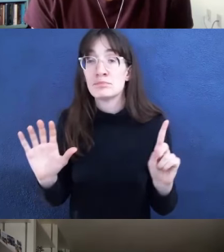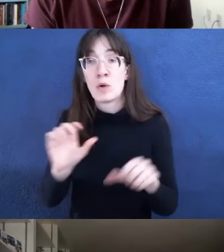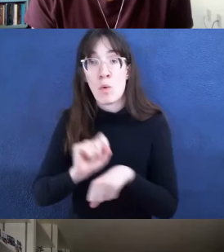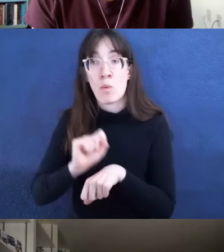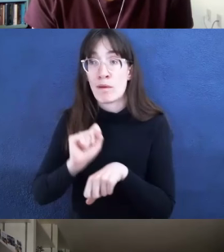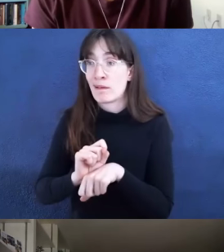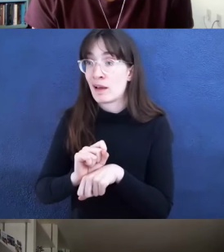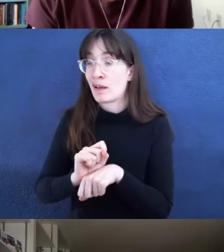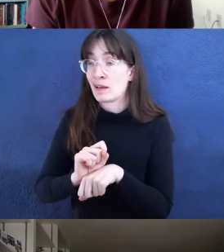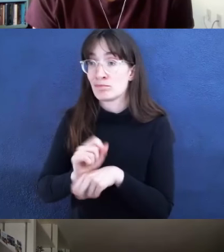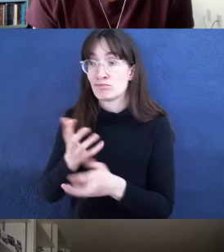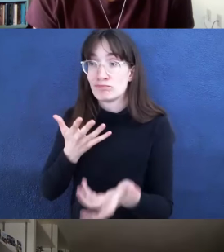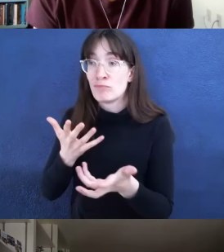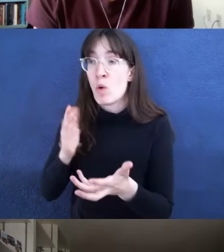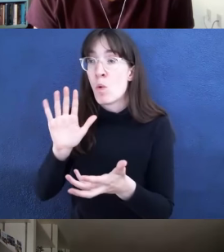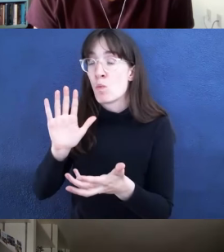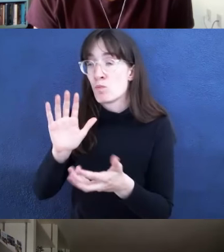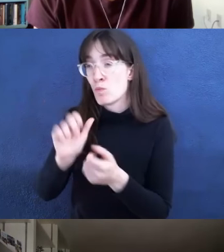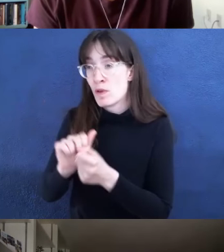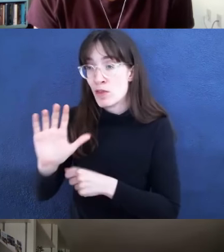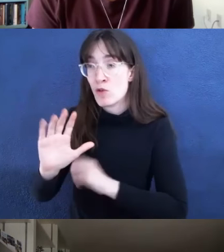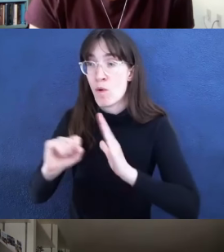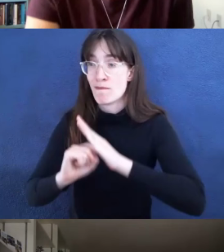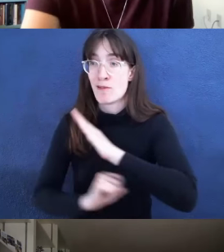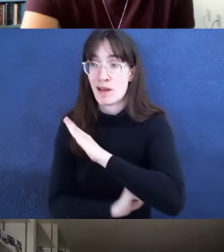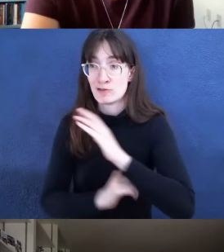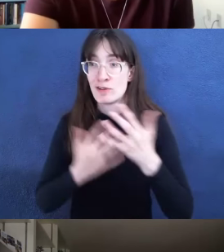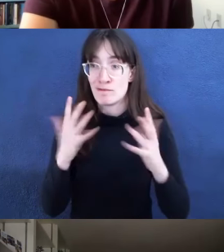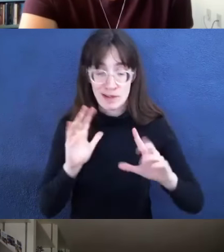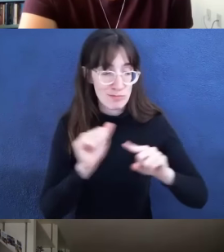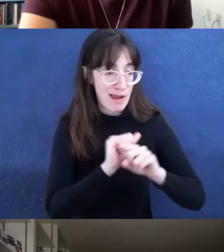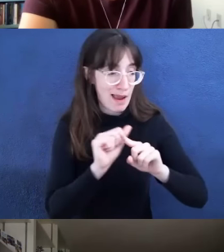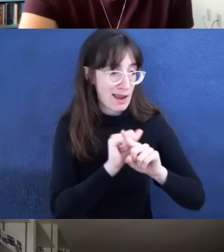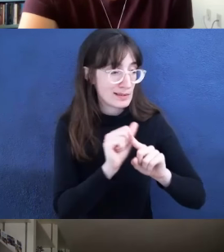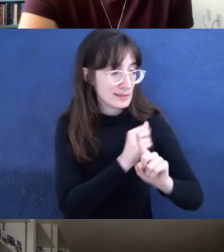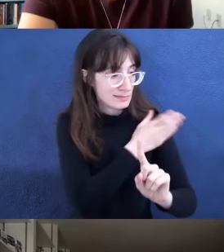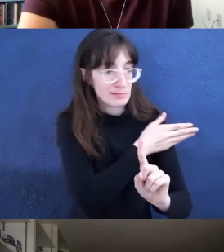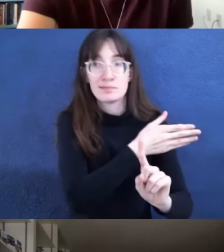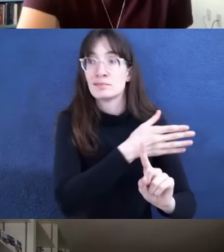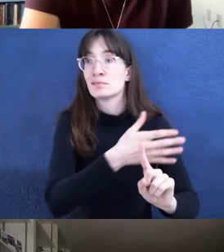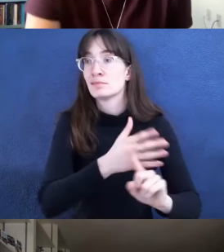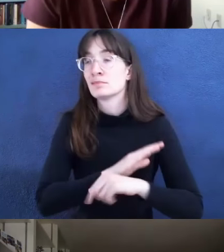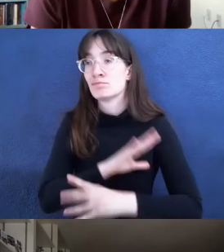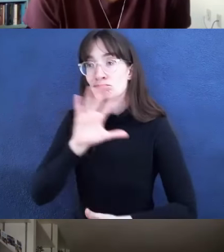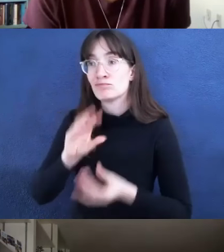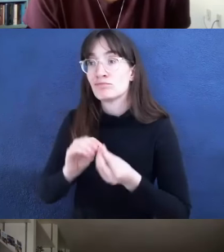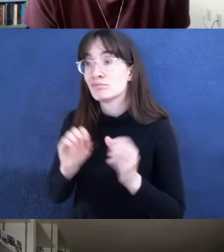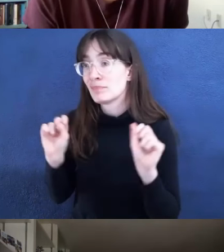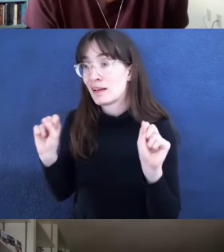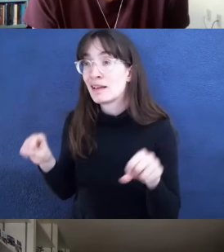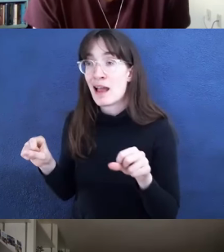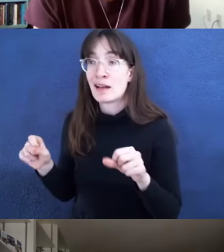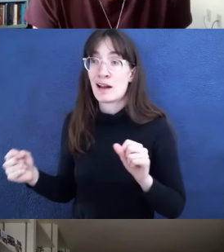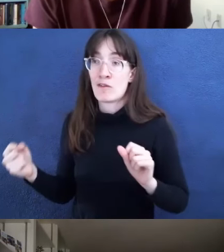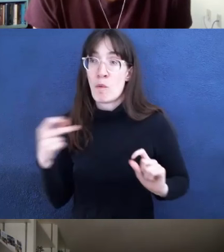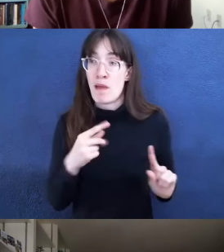your foundation, what works best for you, kind of to fall back on when you're in that moment. And it might be different every